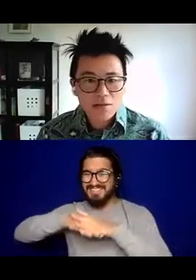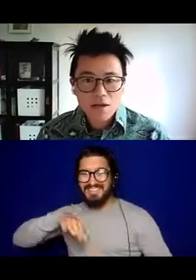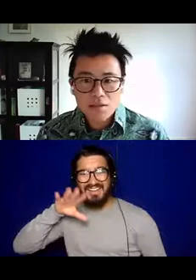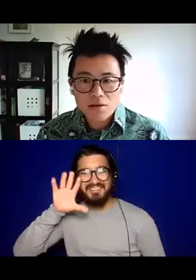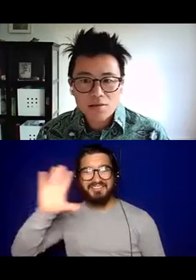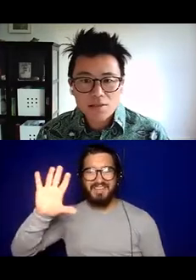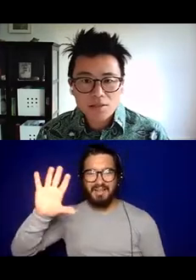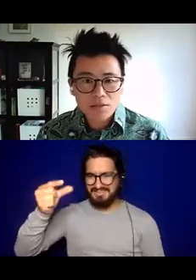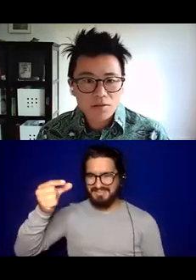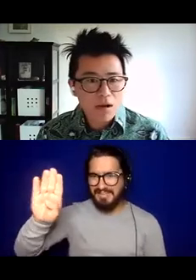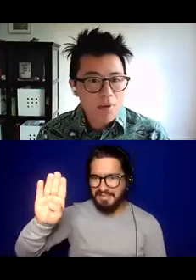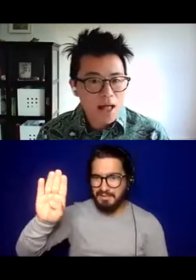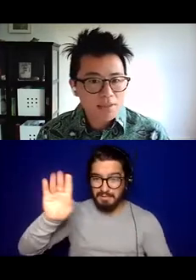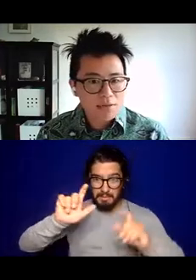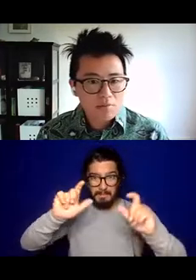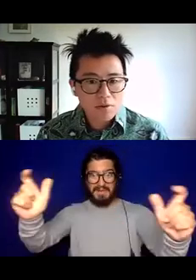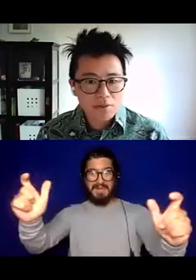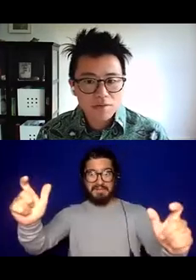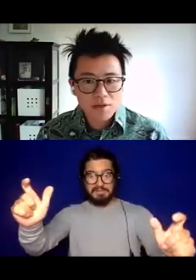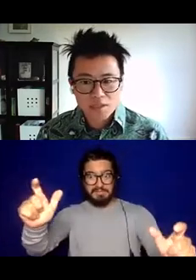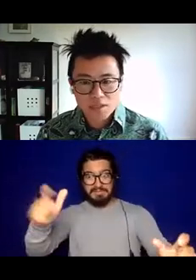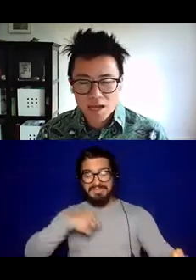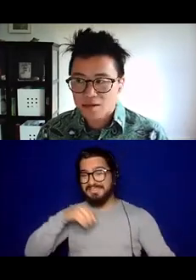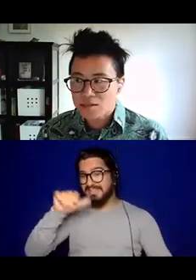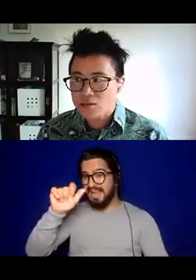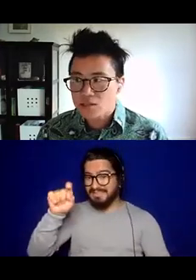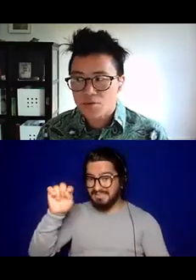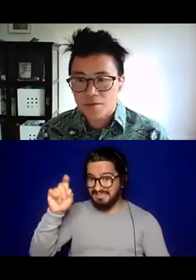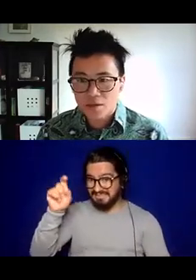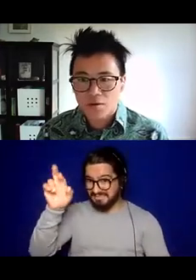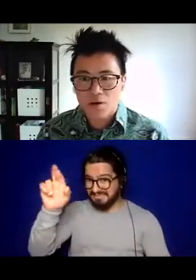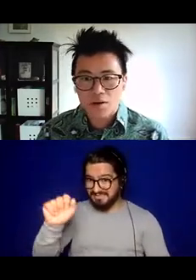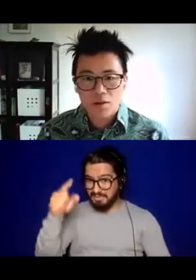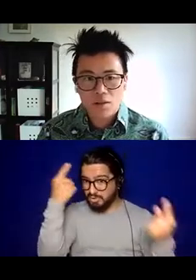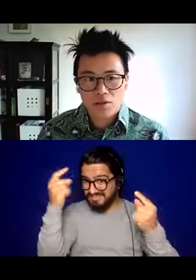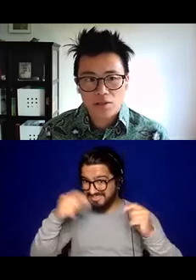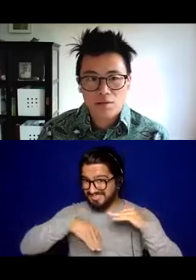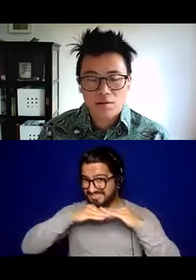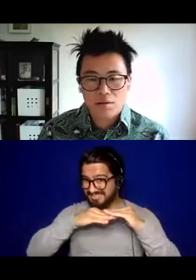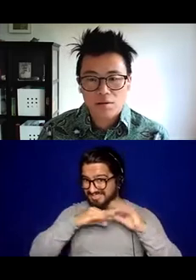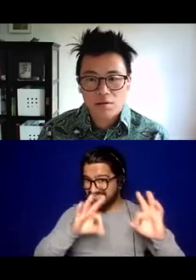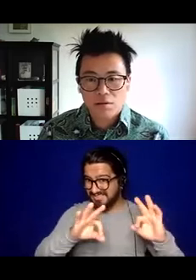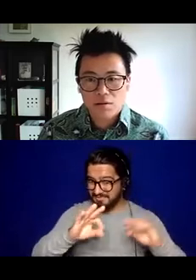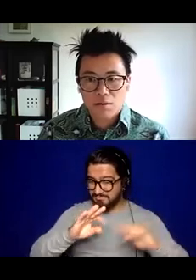that as large? Alexandra posed the question. Is that as large as you're thinking or larger?